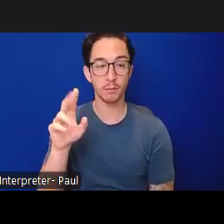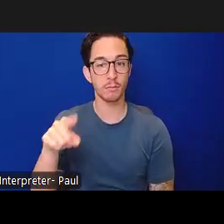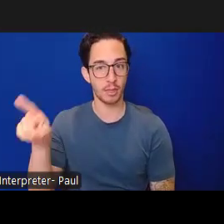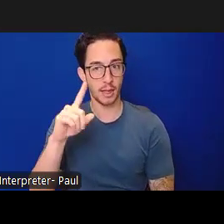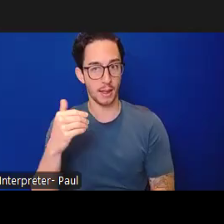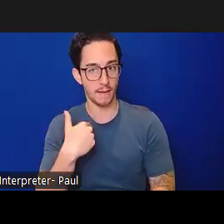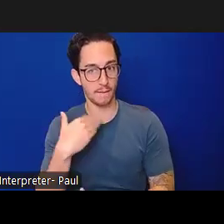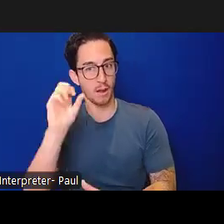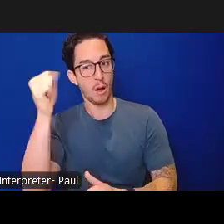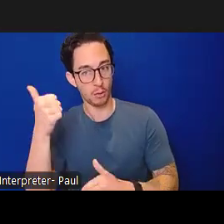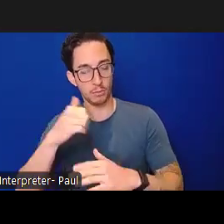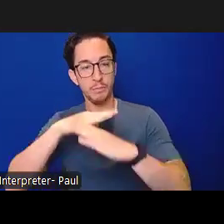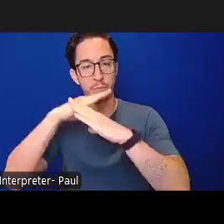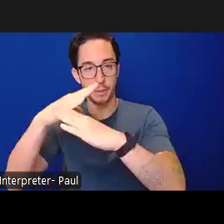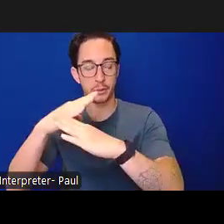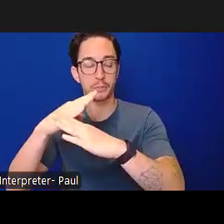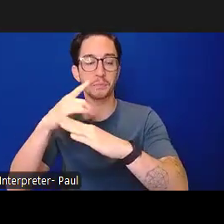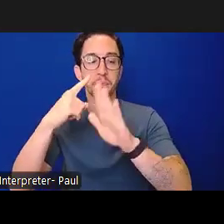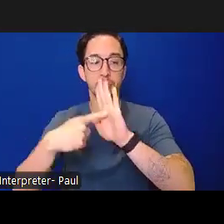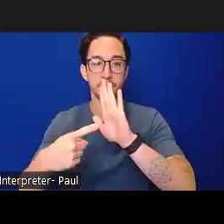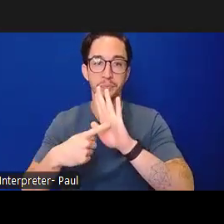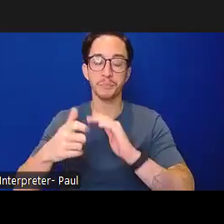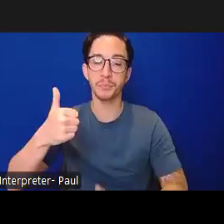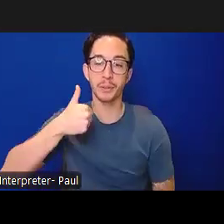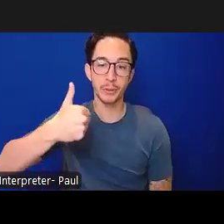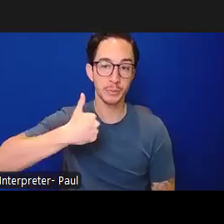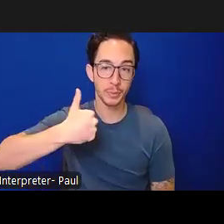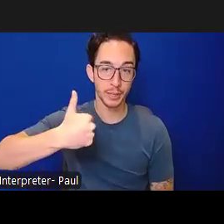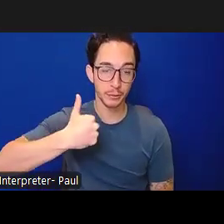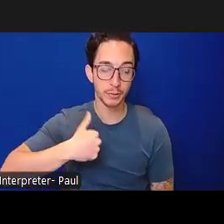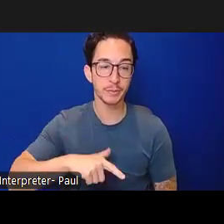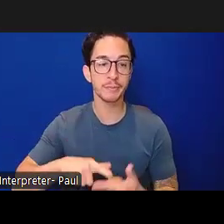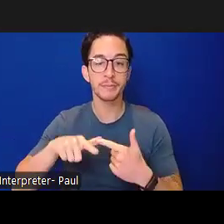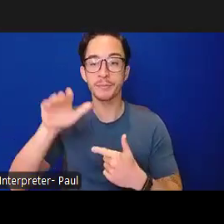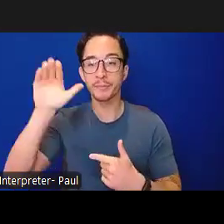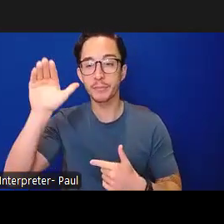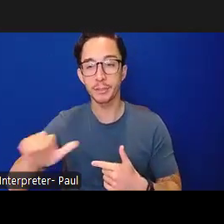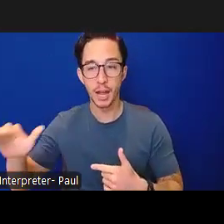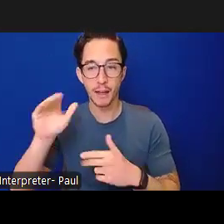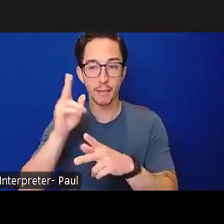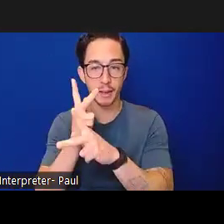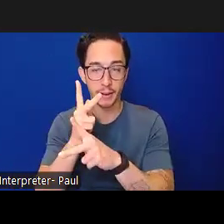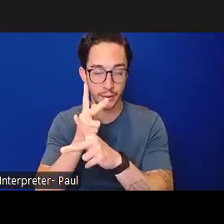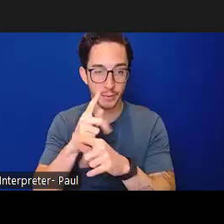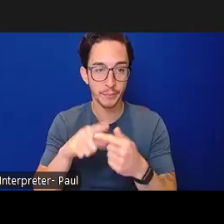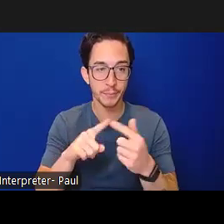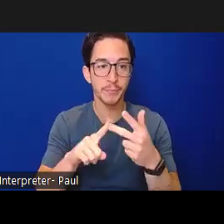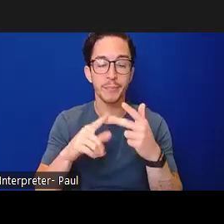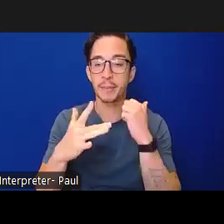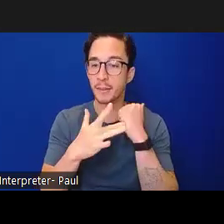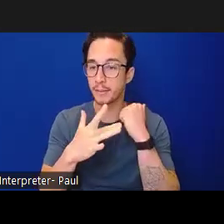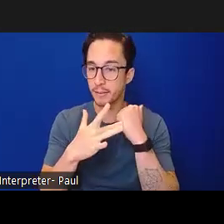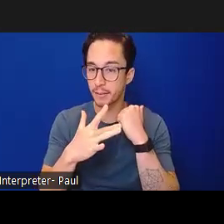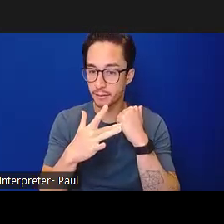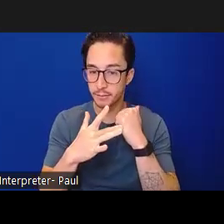additional barriers such as transportation and childcare and technology,